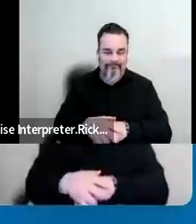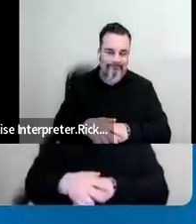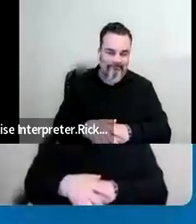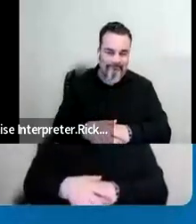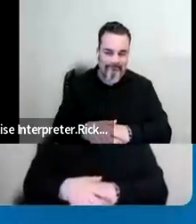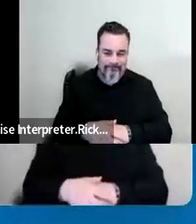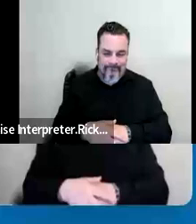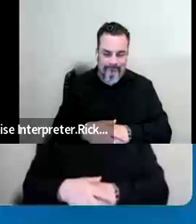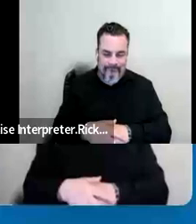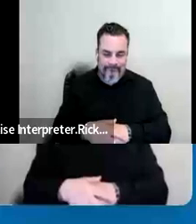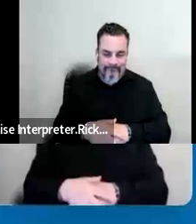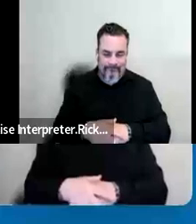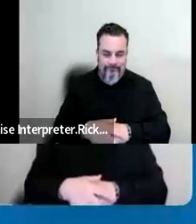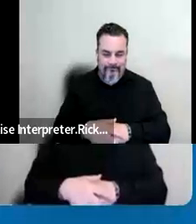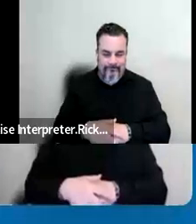All right.